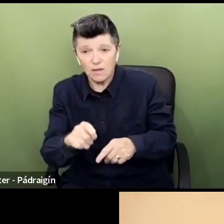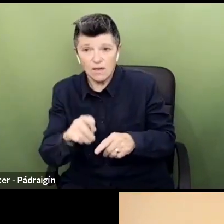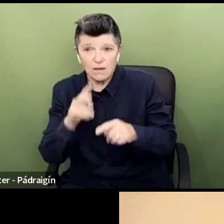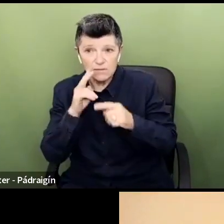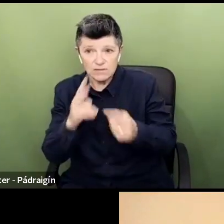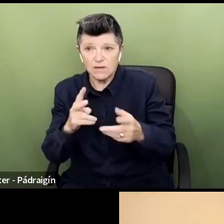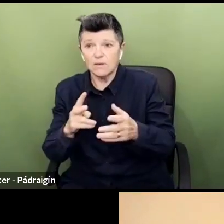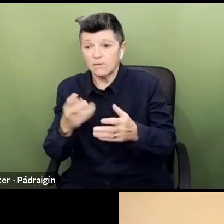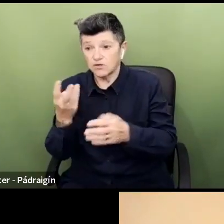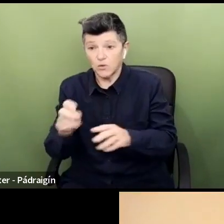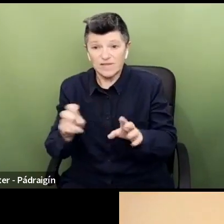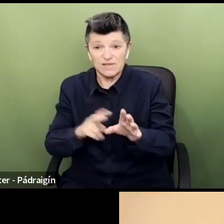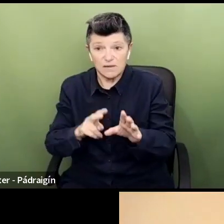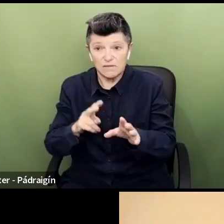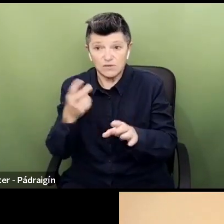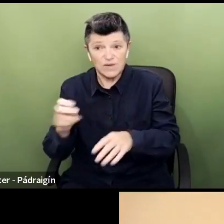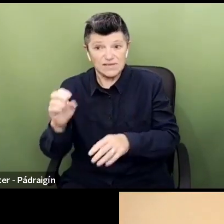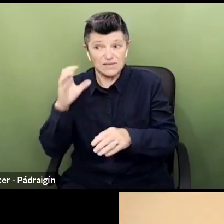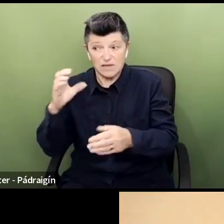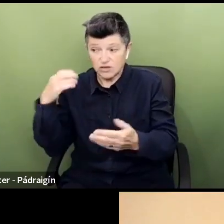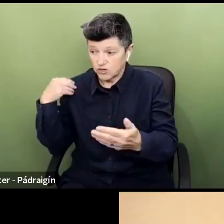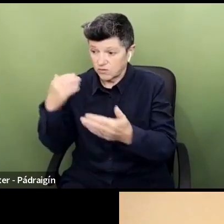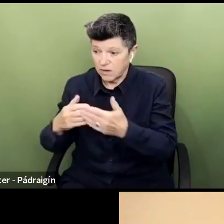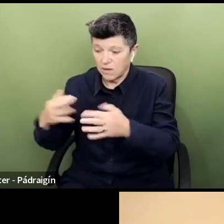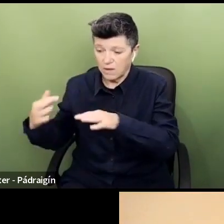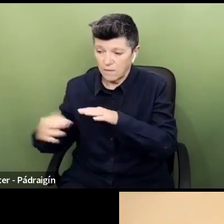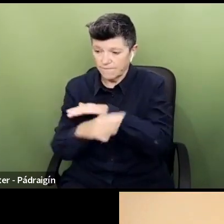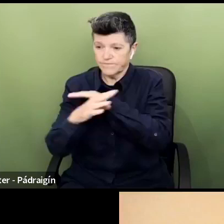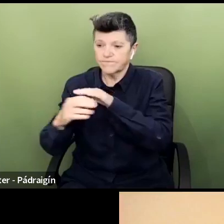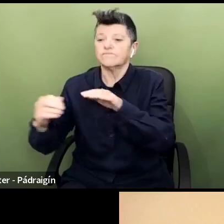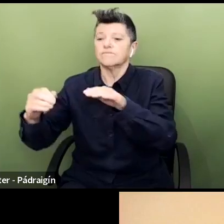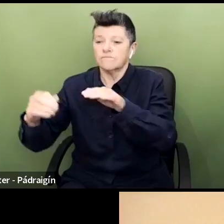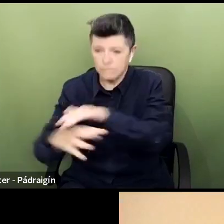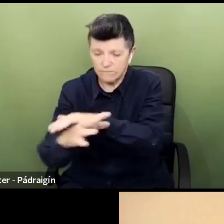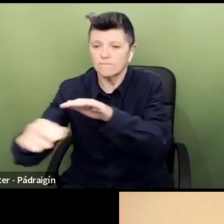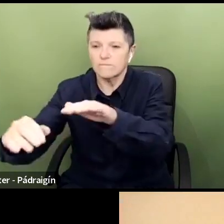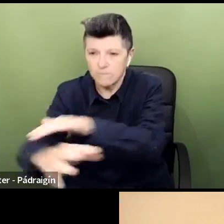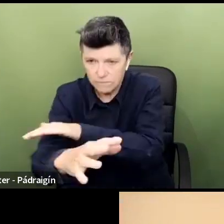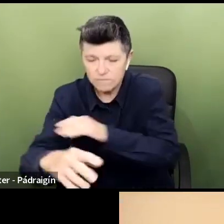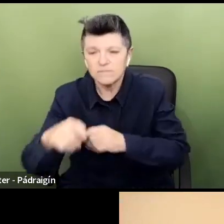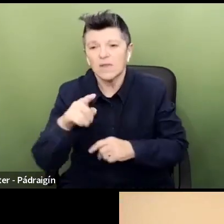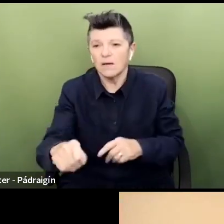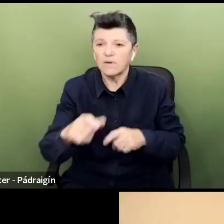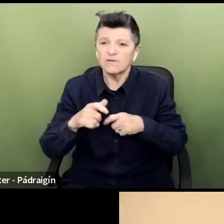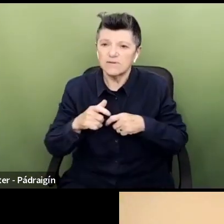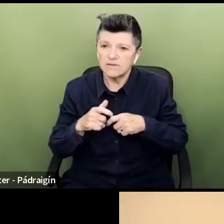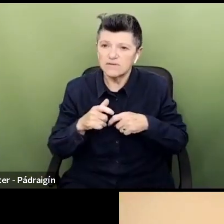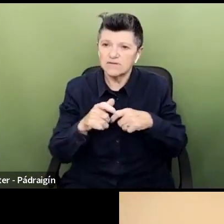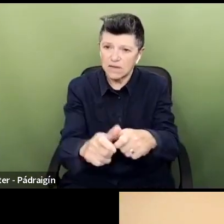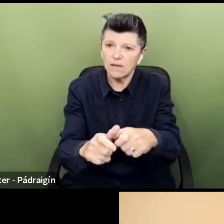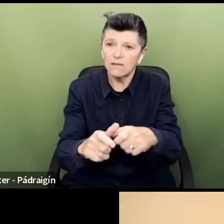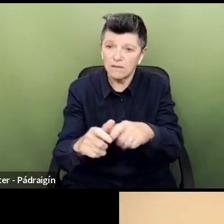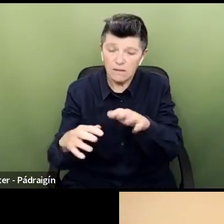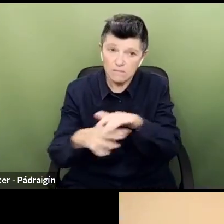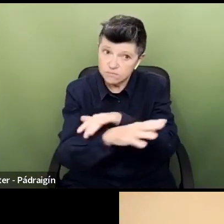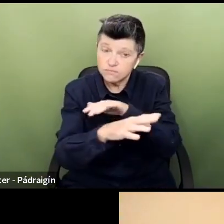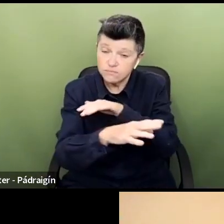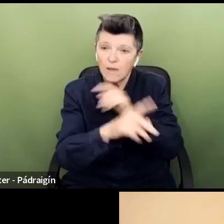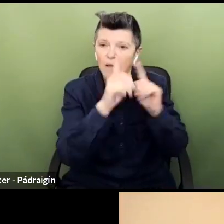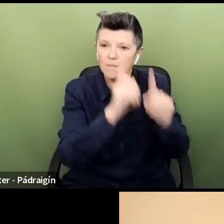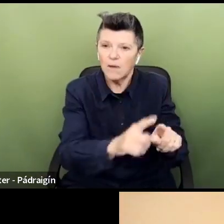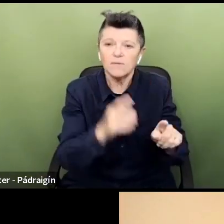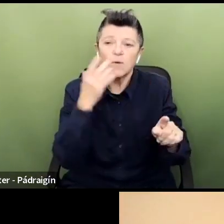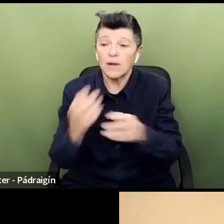in the 20th century. Even with that exodus, I think there will be impulse to return when politics